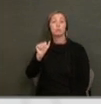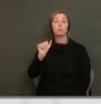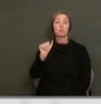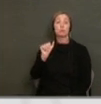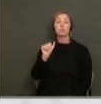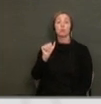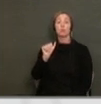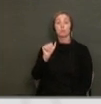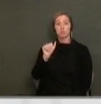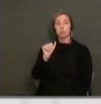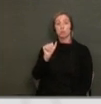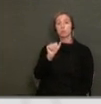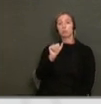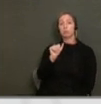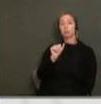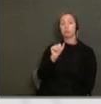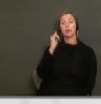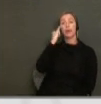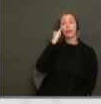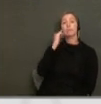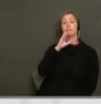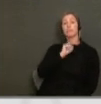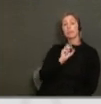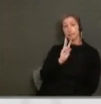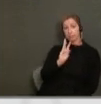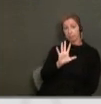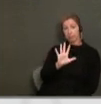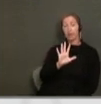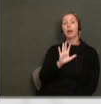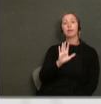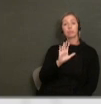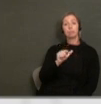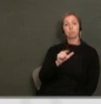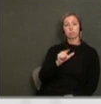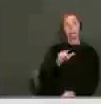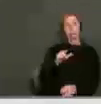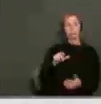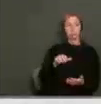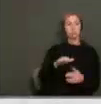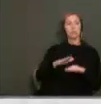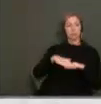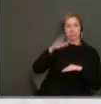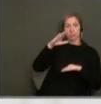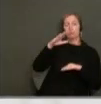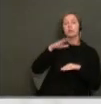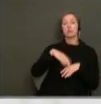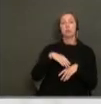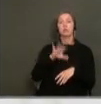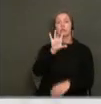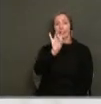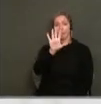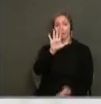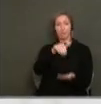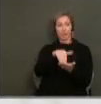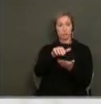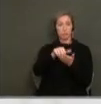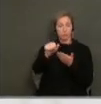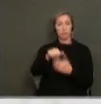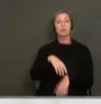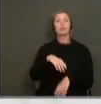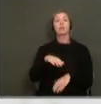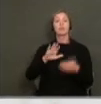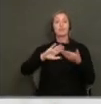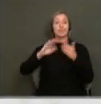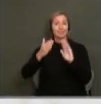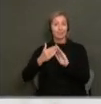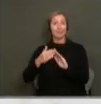the over 65 exemption applies, so you get that exemption of $85,000, and then your city property taxes